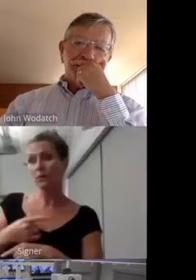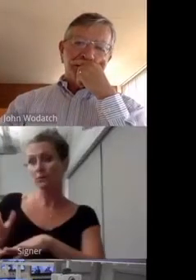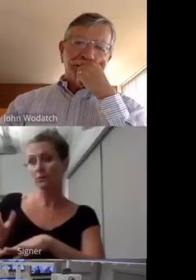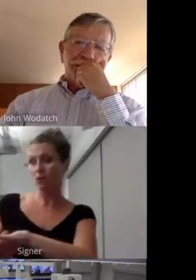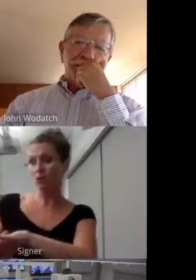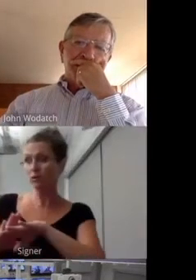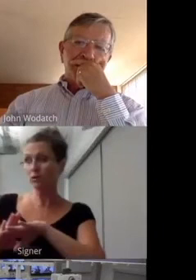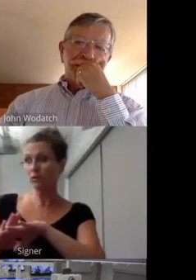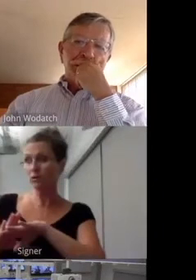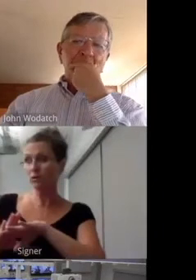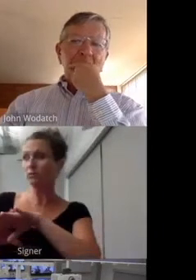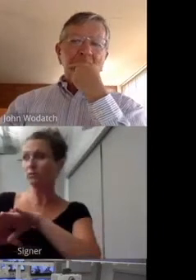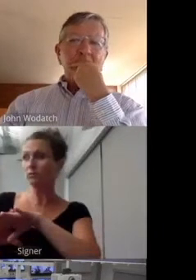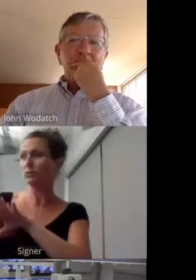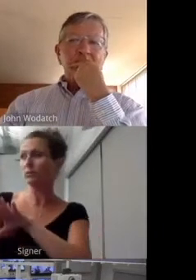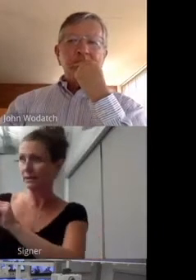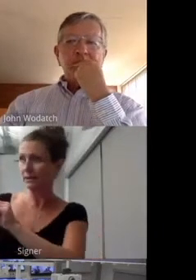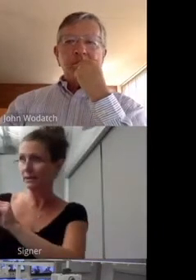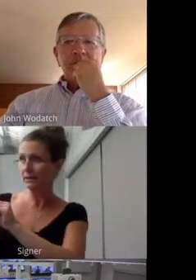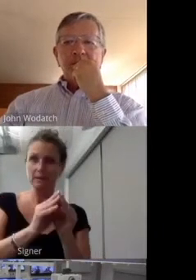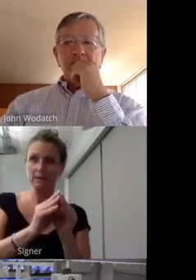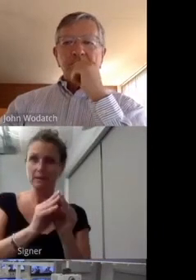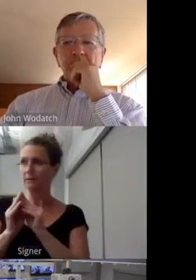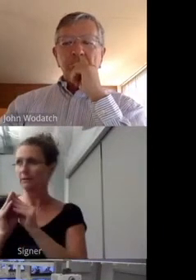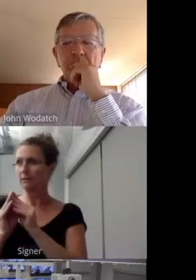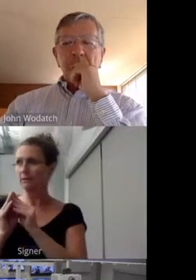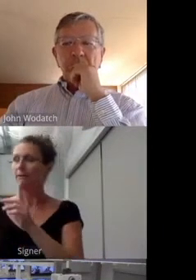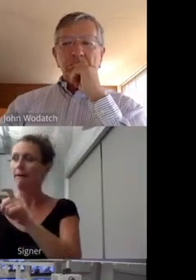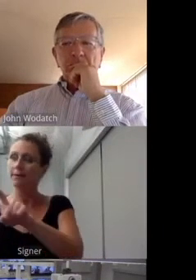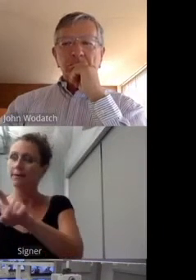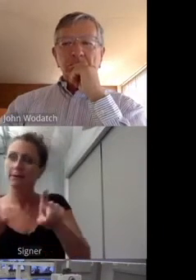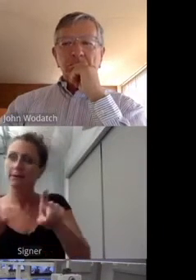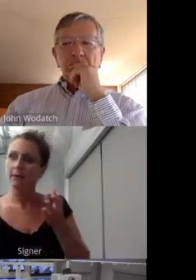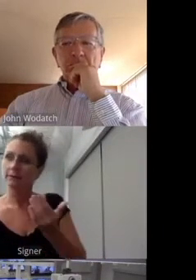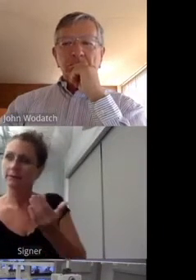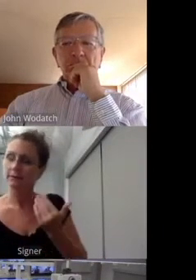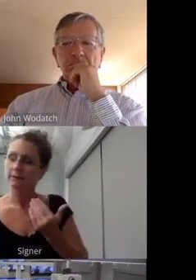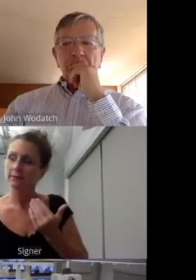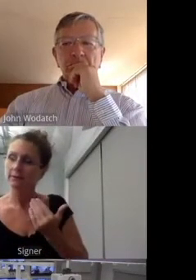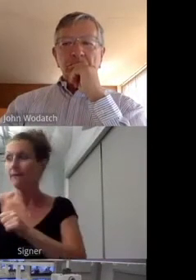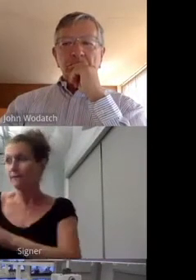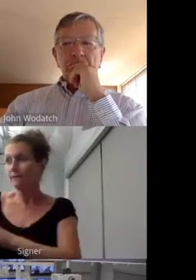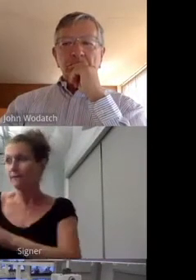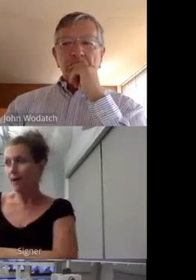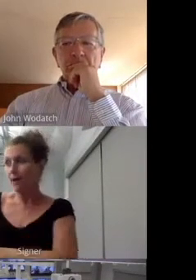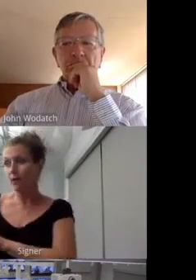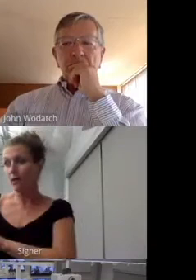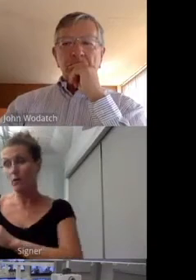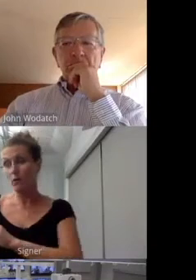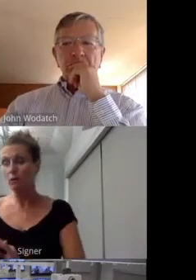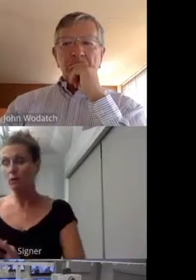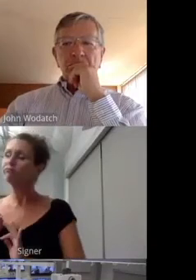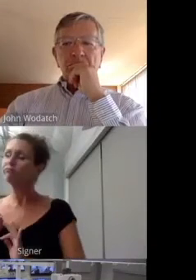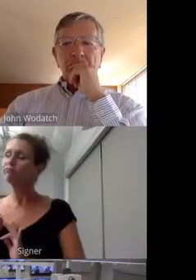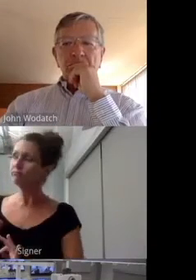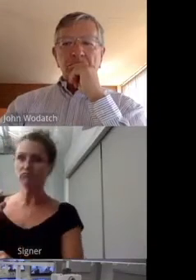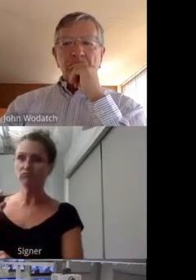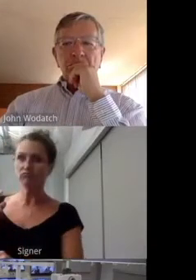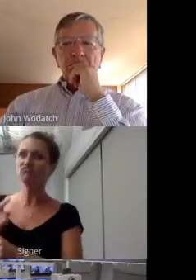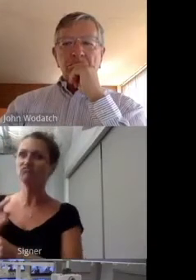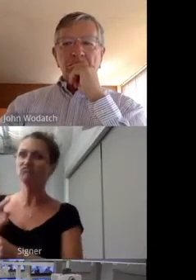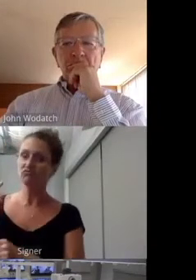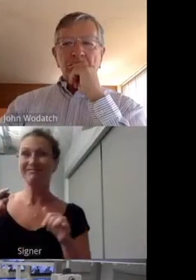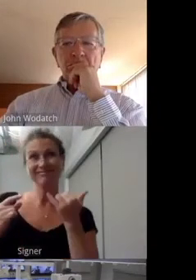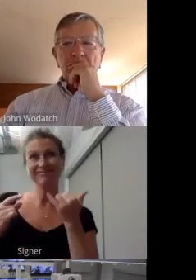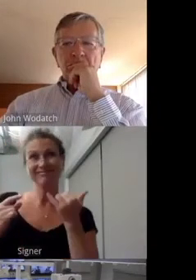review every 5 years of the legislation. What I think I got wrong was being naive, perhaps,